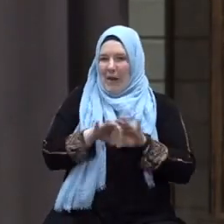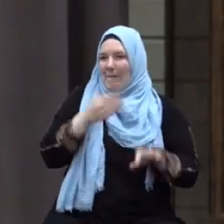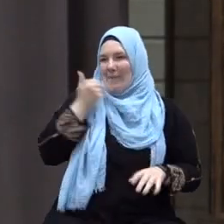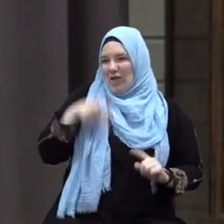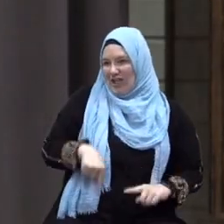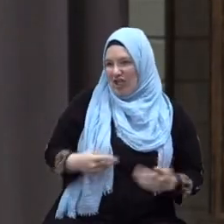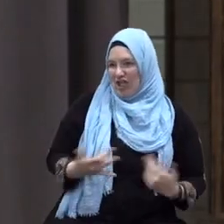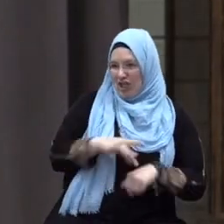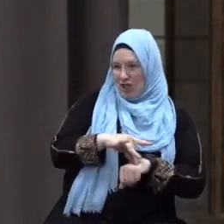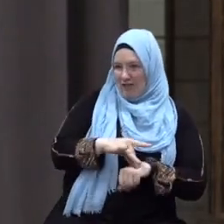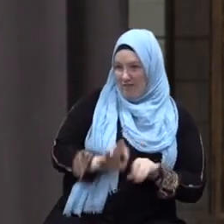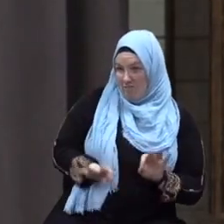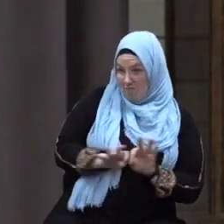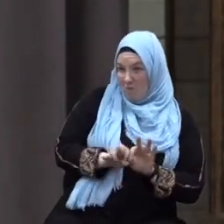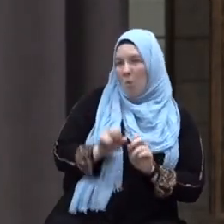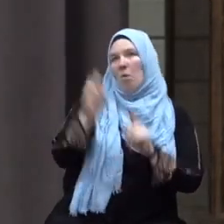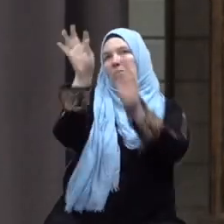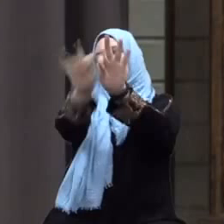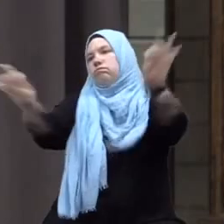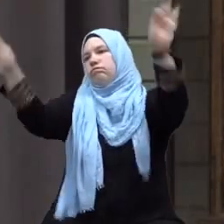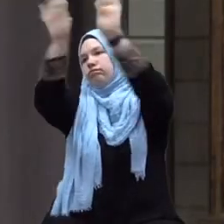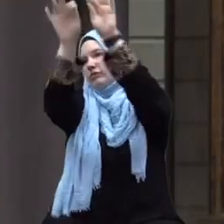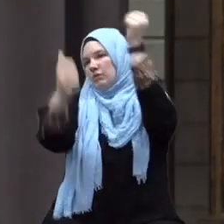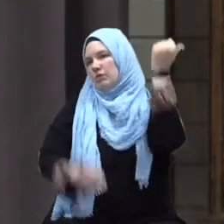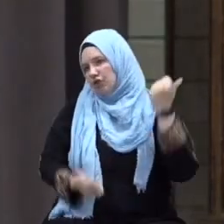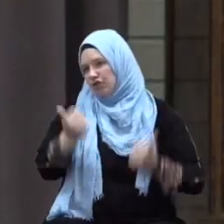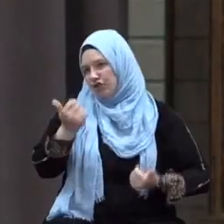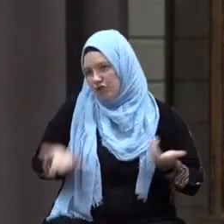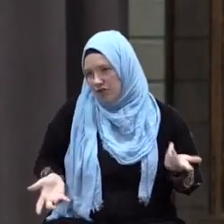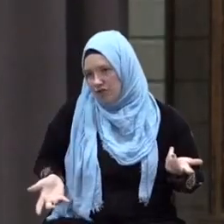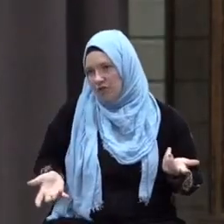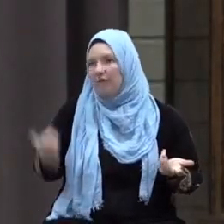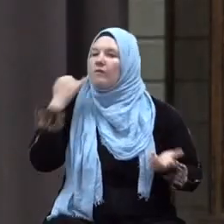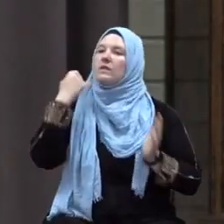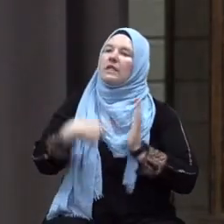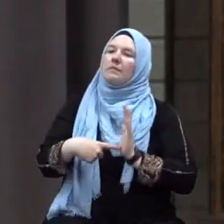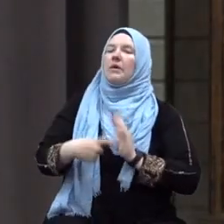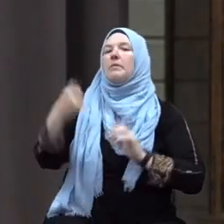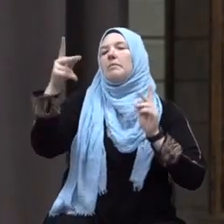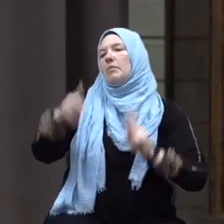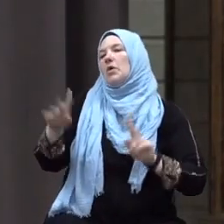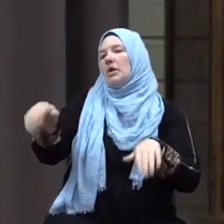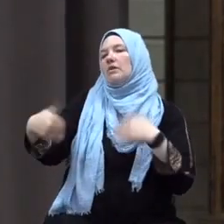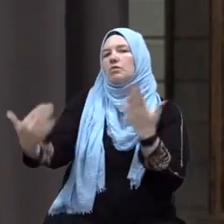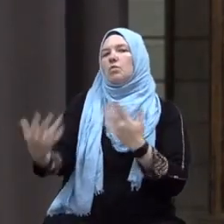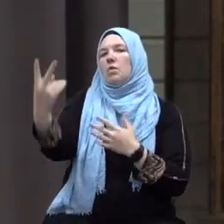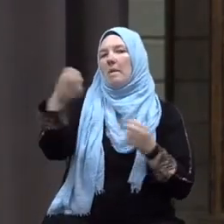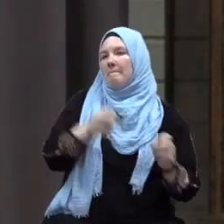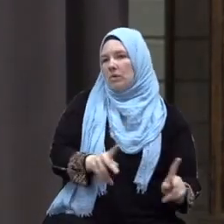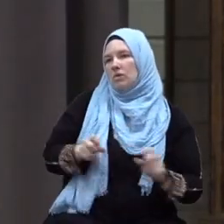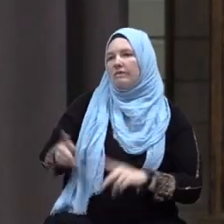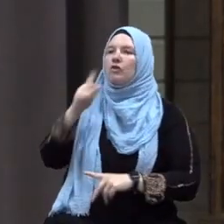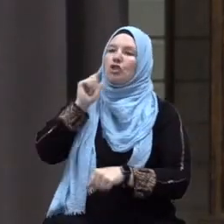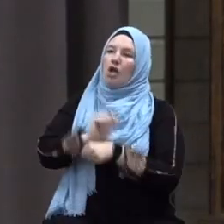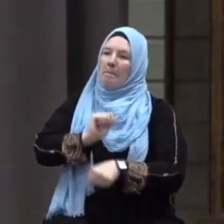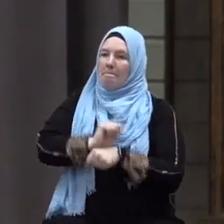our lives. It is like if somebody offers you two opportunities for